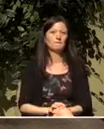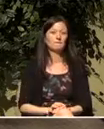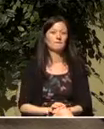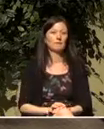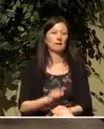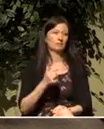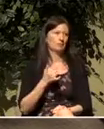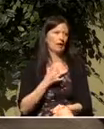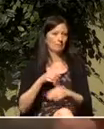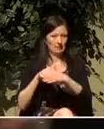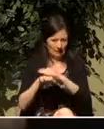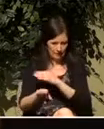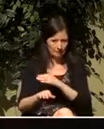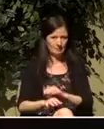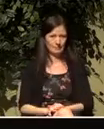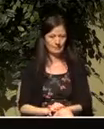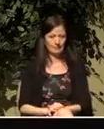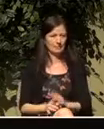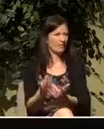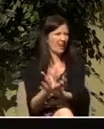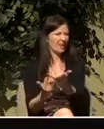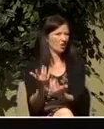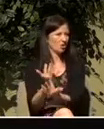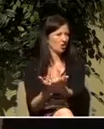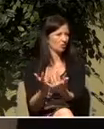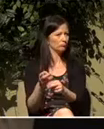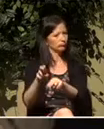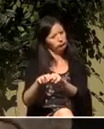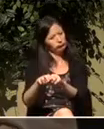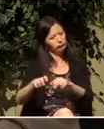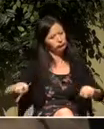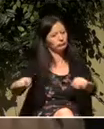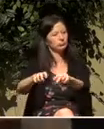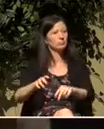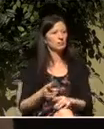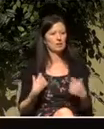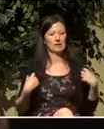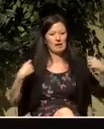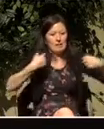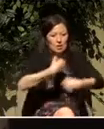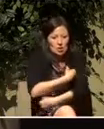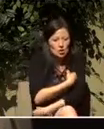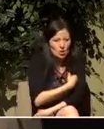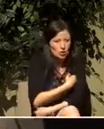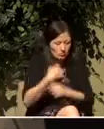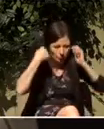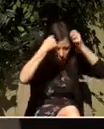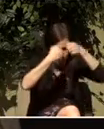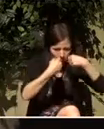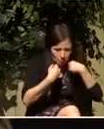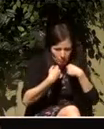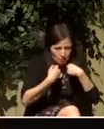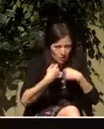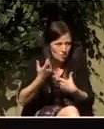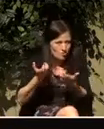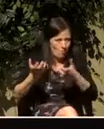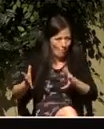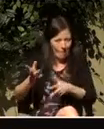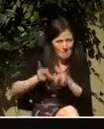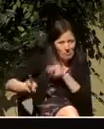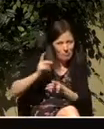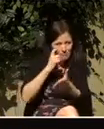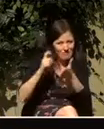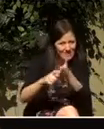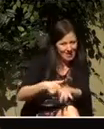I went in and sat by the fire. Covered myself up real good so no one would recognize me. There were a couple